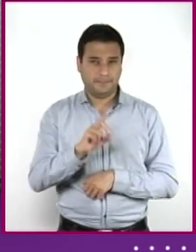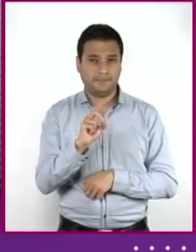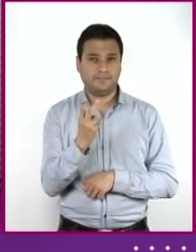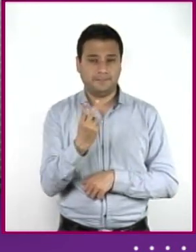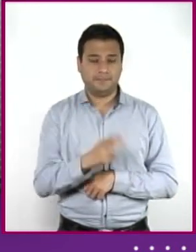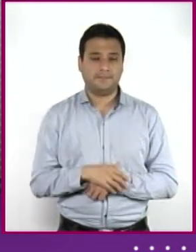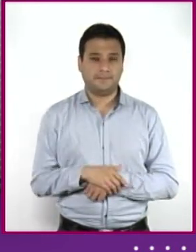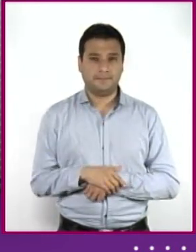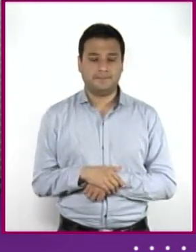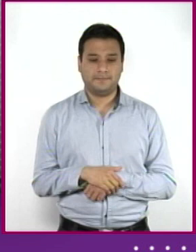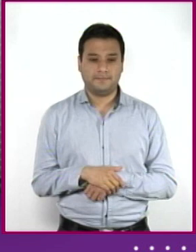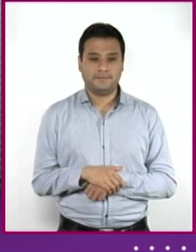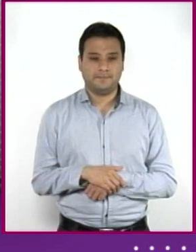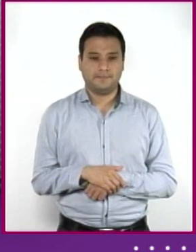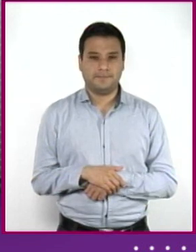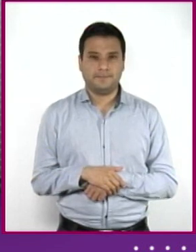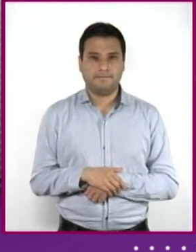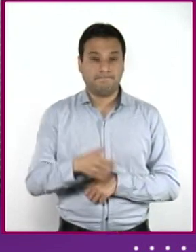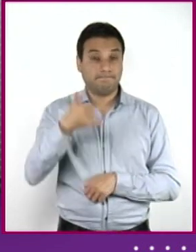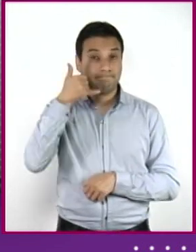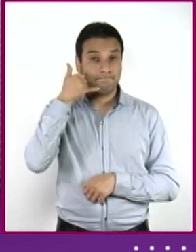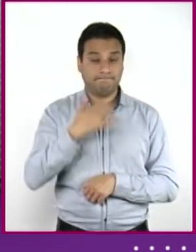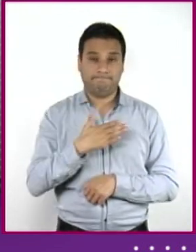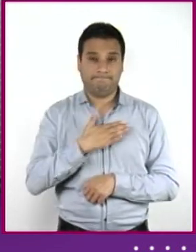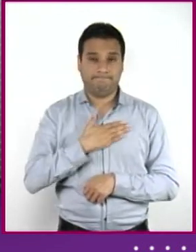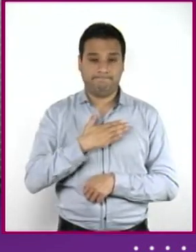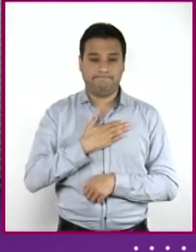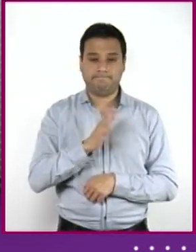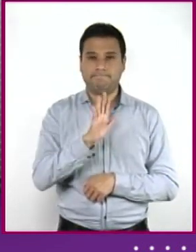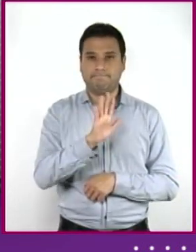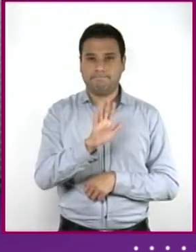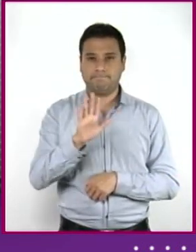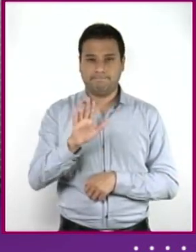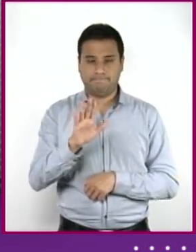31-725-3232. Mobile,